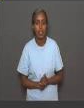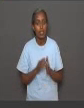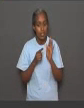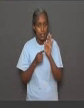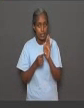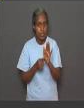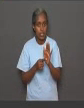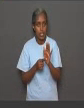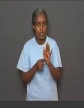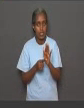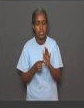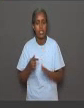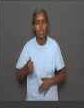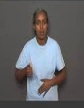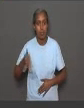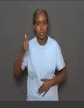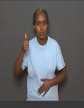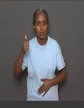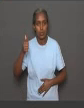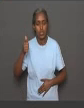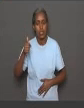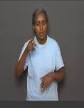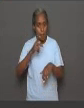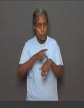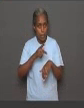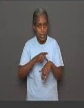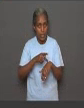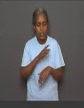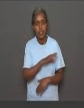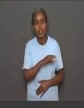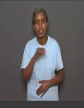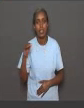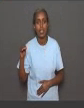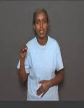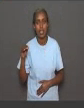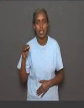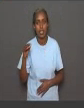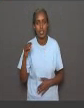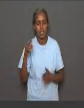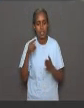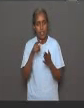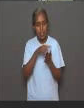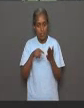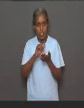Indicate the amplitude, period, and phase shift.